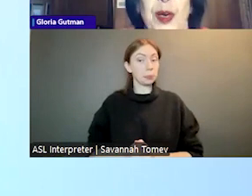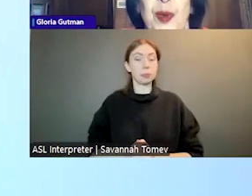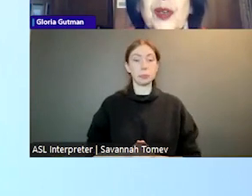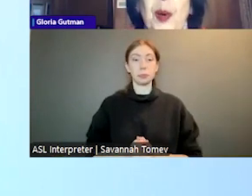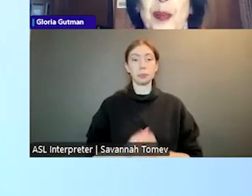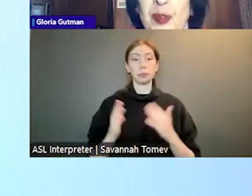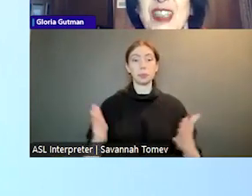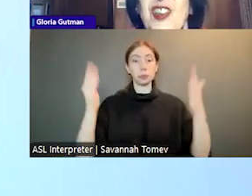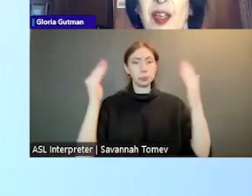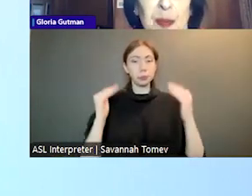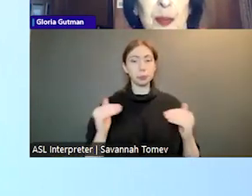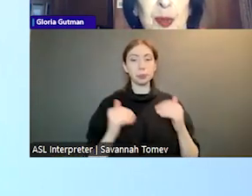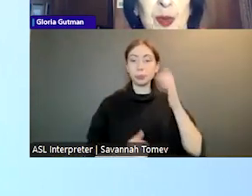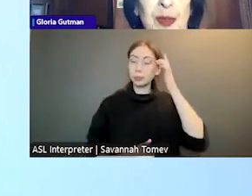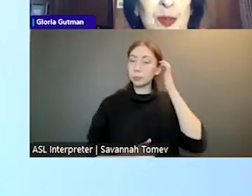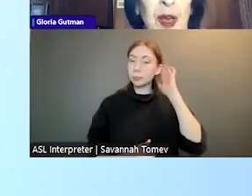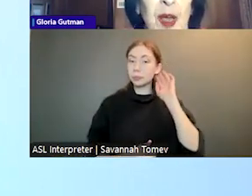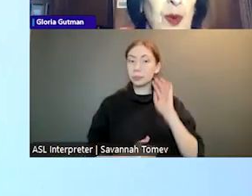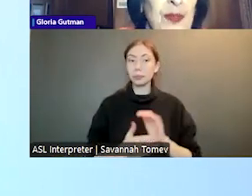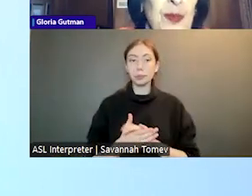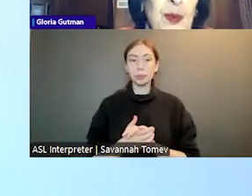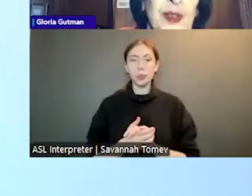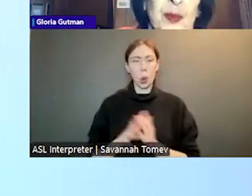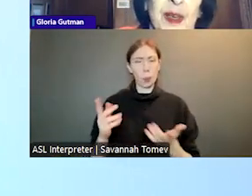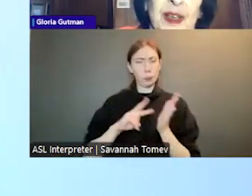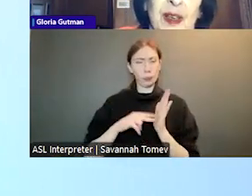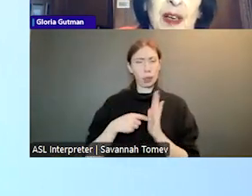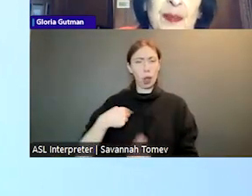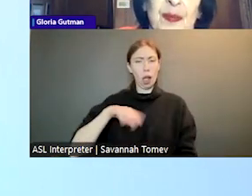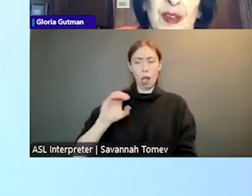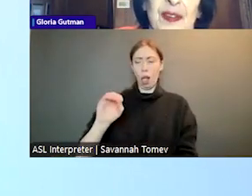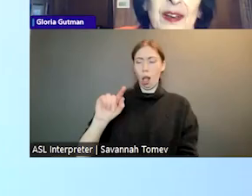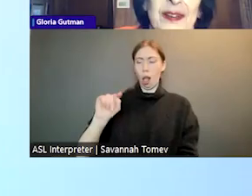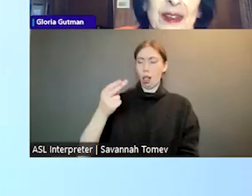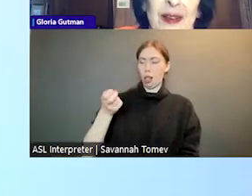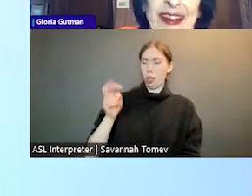So what do we know about these other perpetrators? Well, we